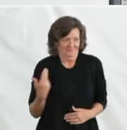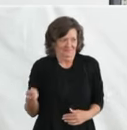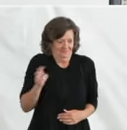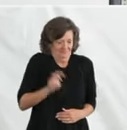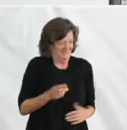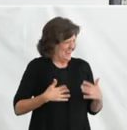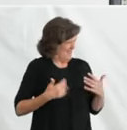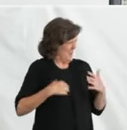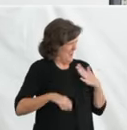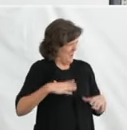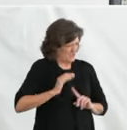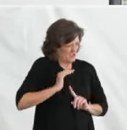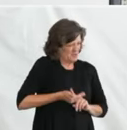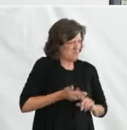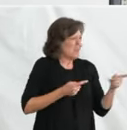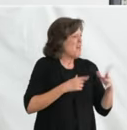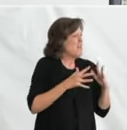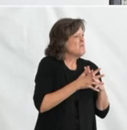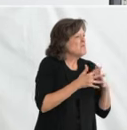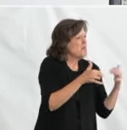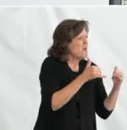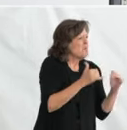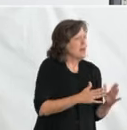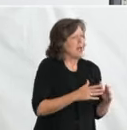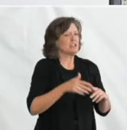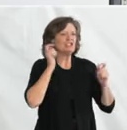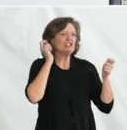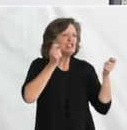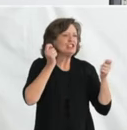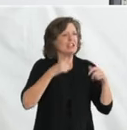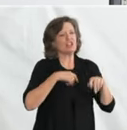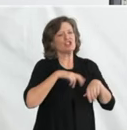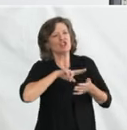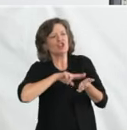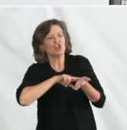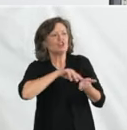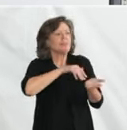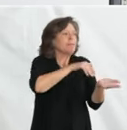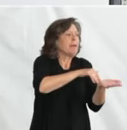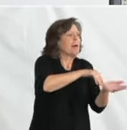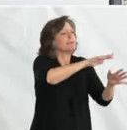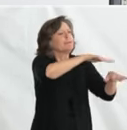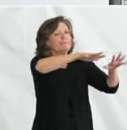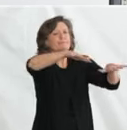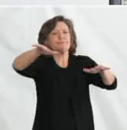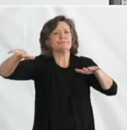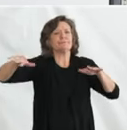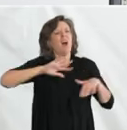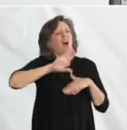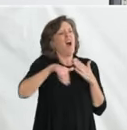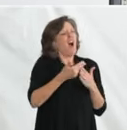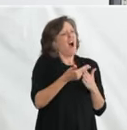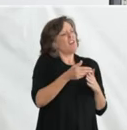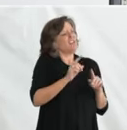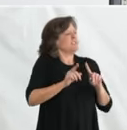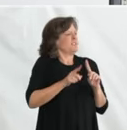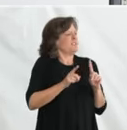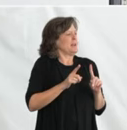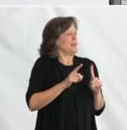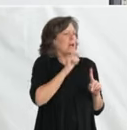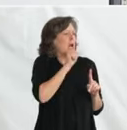on. Football players, cheerleaders, doctors, nurses, lawyers, scuba divers, astronauts, other non-gender specific costumes. 8:30.